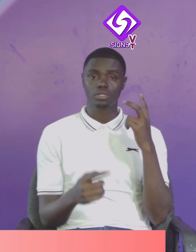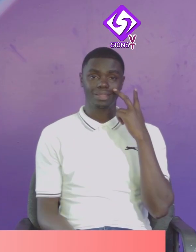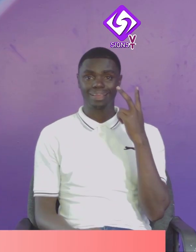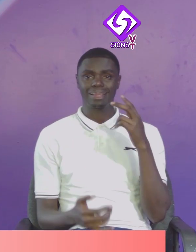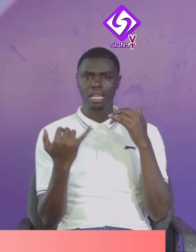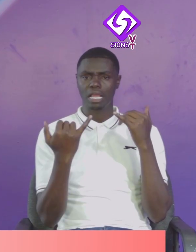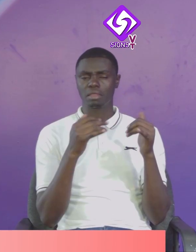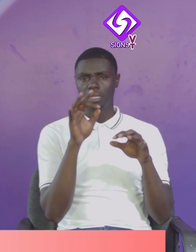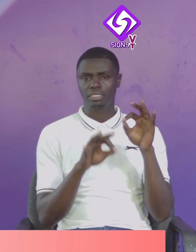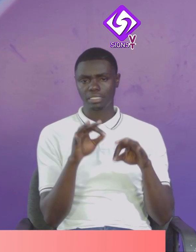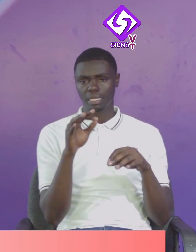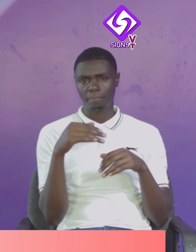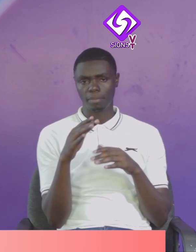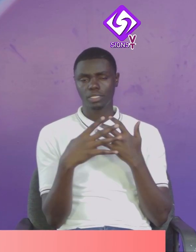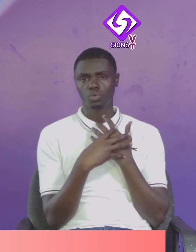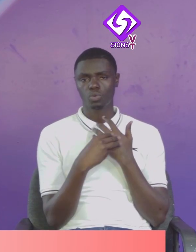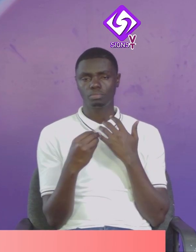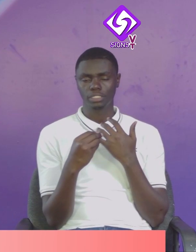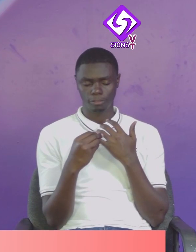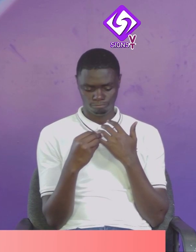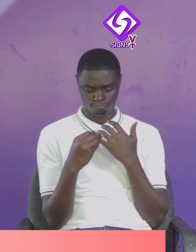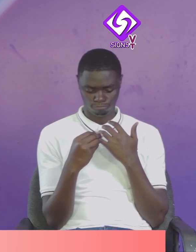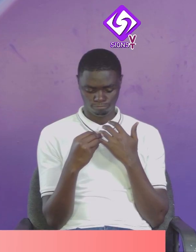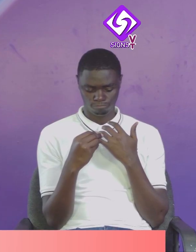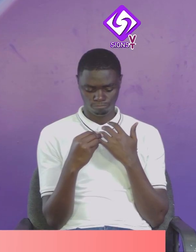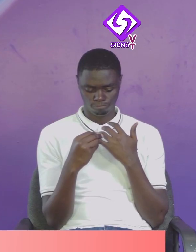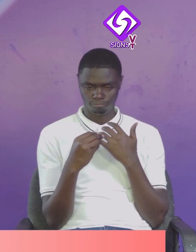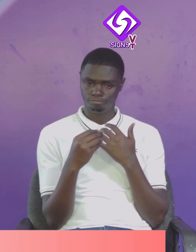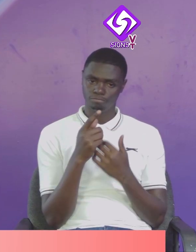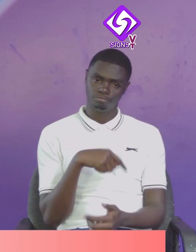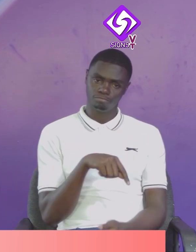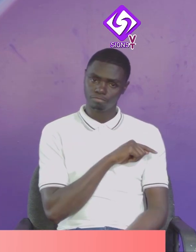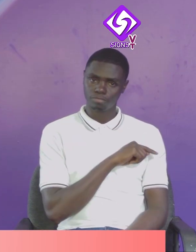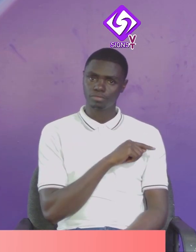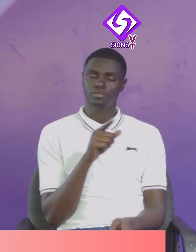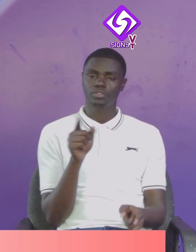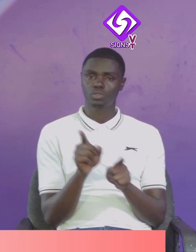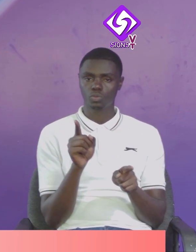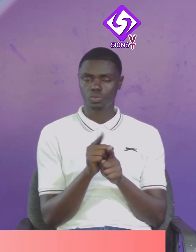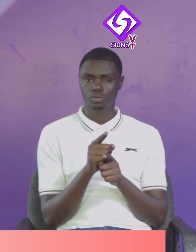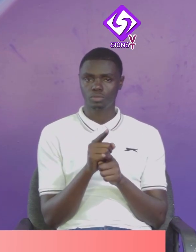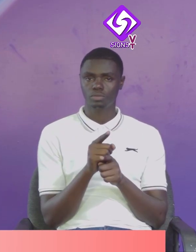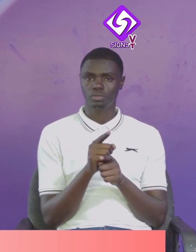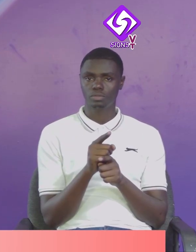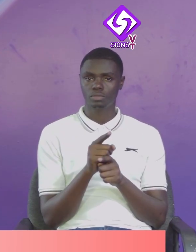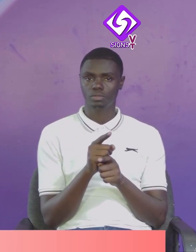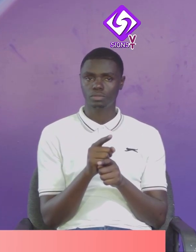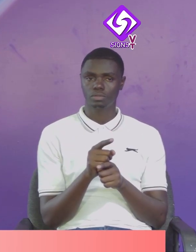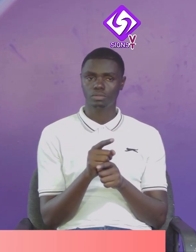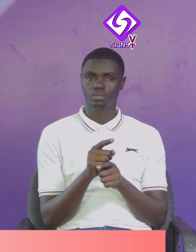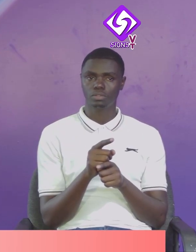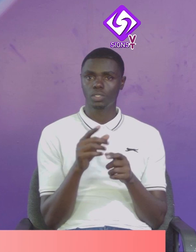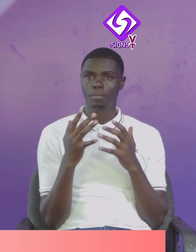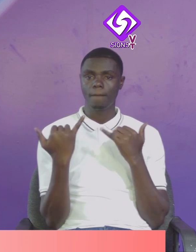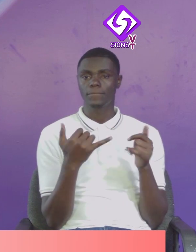playing style, it resembles that of the likes of Spain, and they are likely to be playing the same